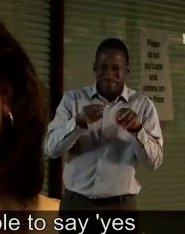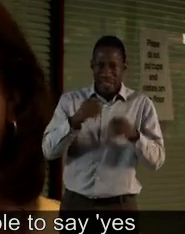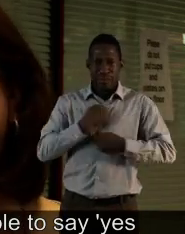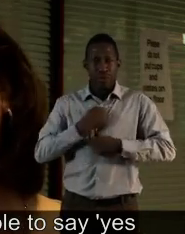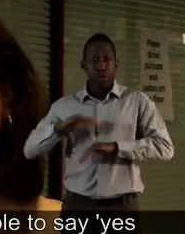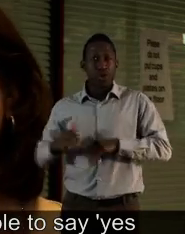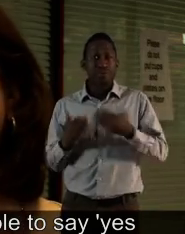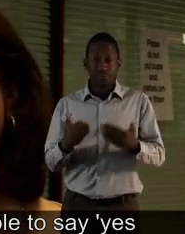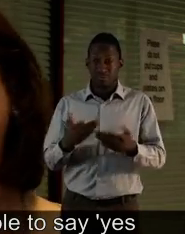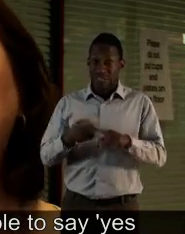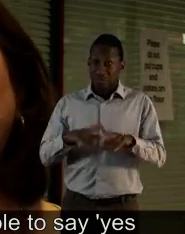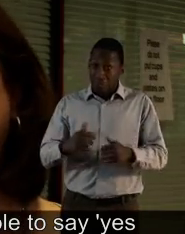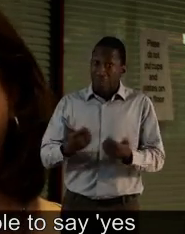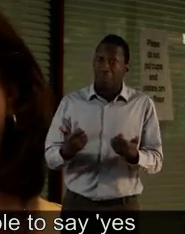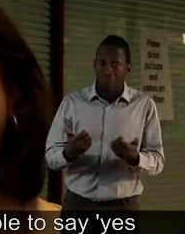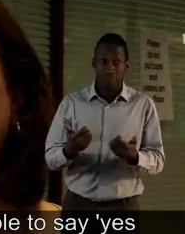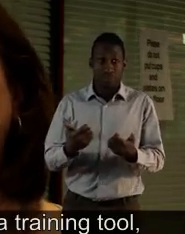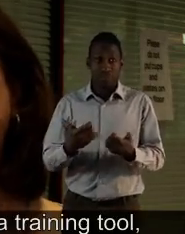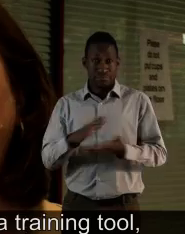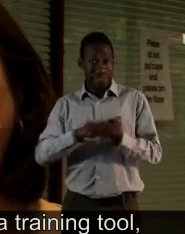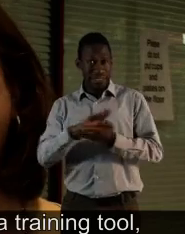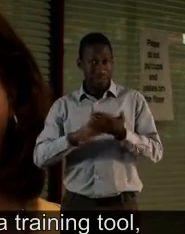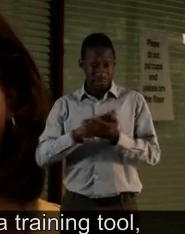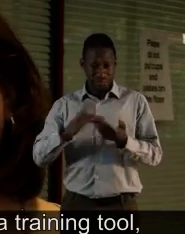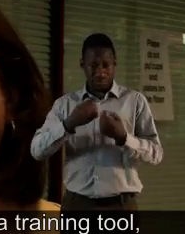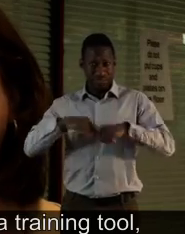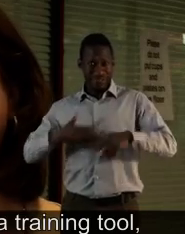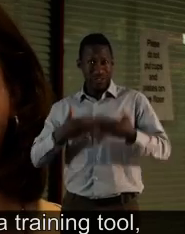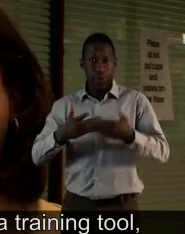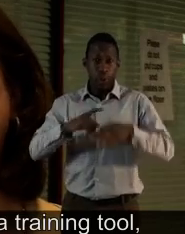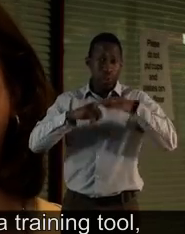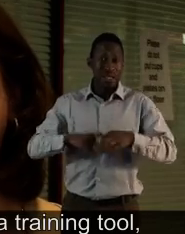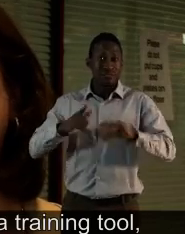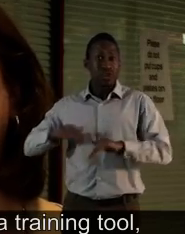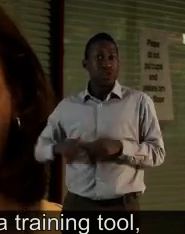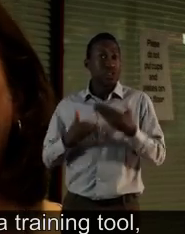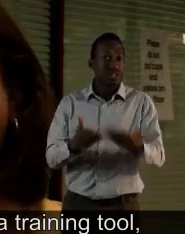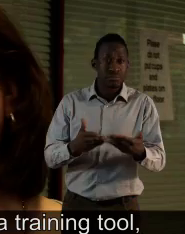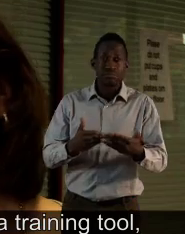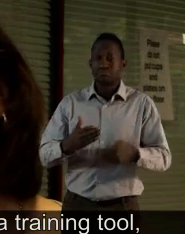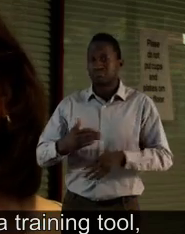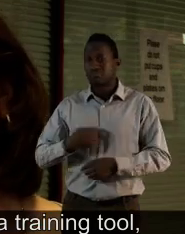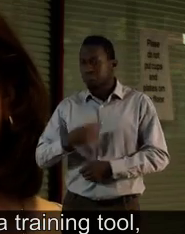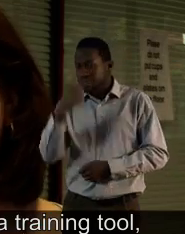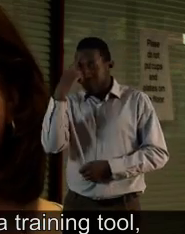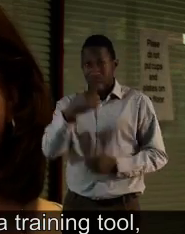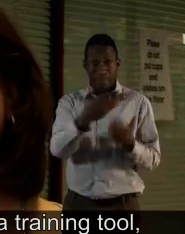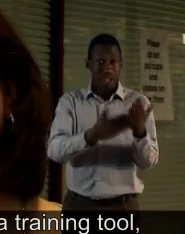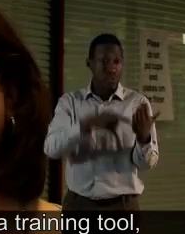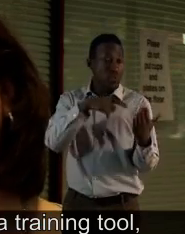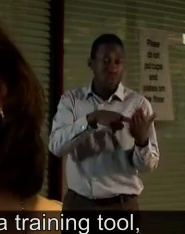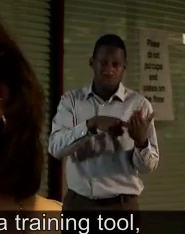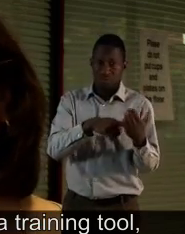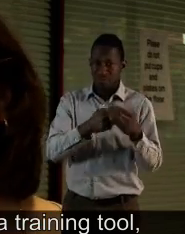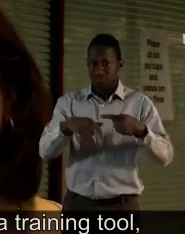say, well, yes, we do give a quality service. And I think, the manual can be used in such a way. It can be used as a training